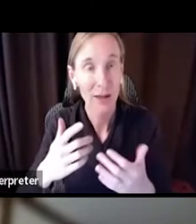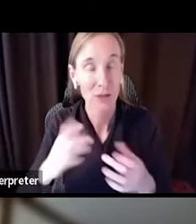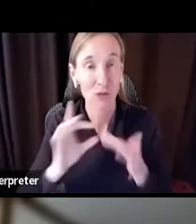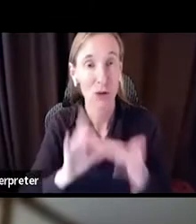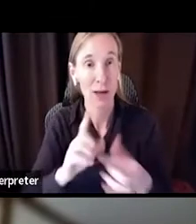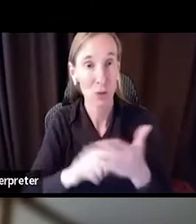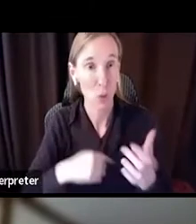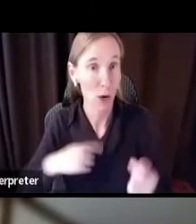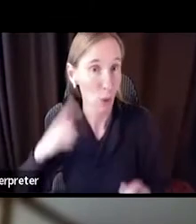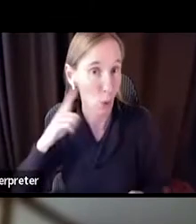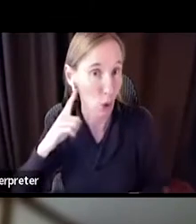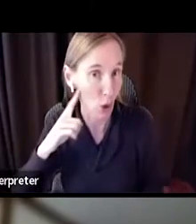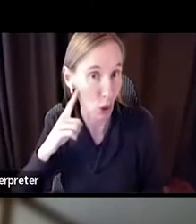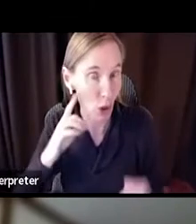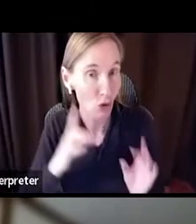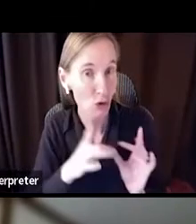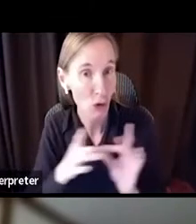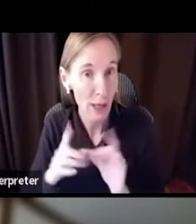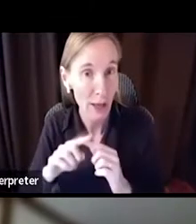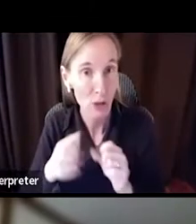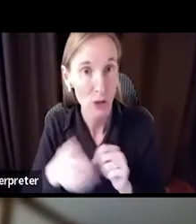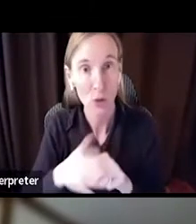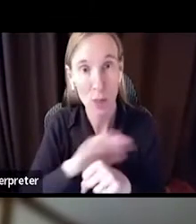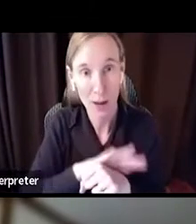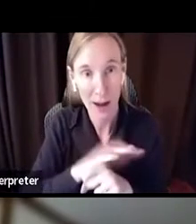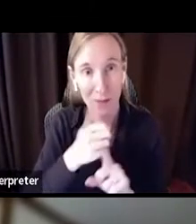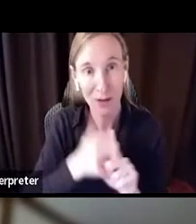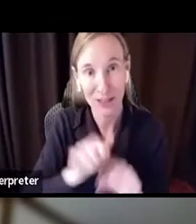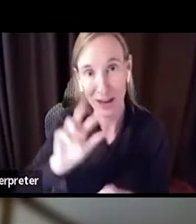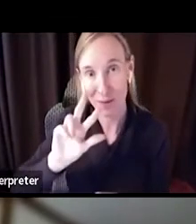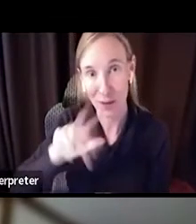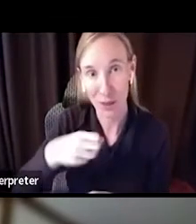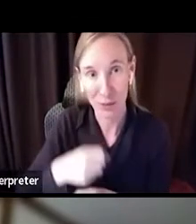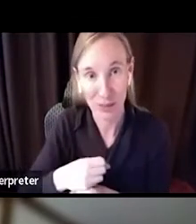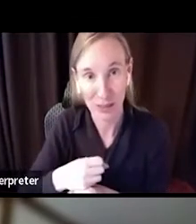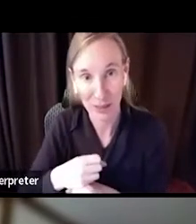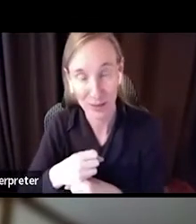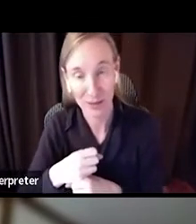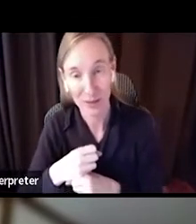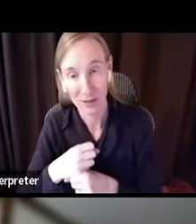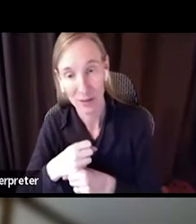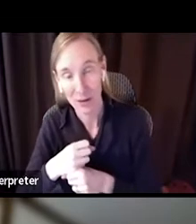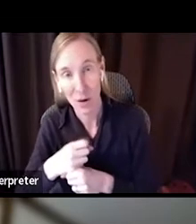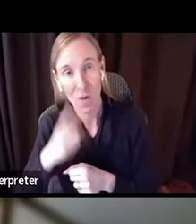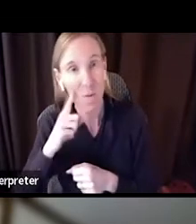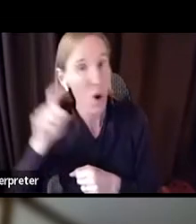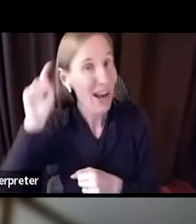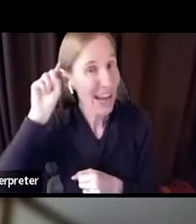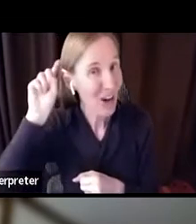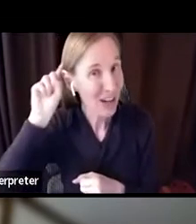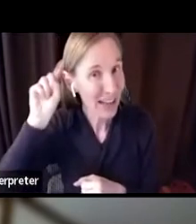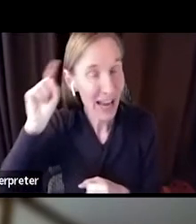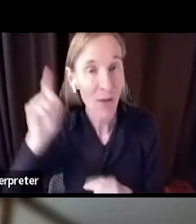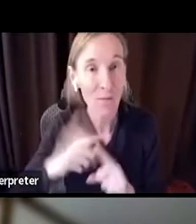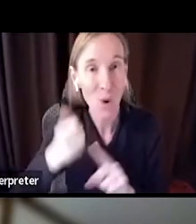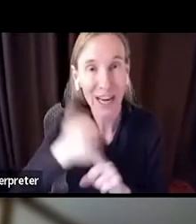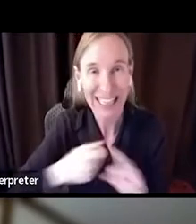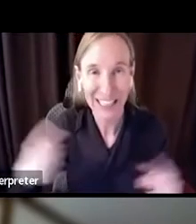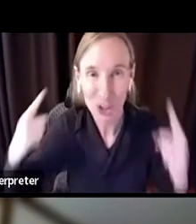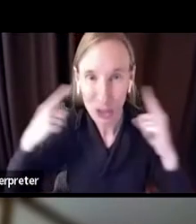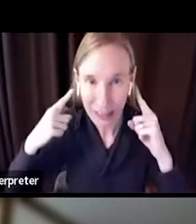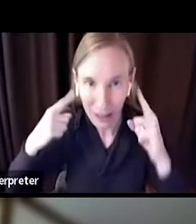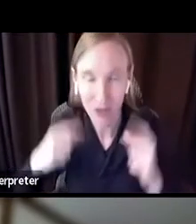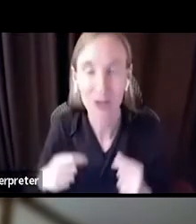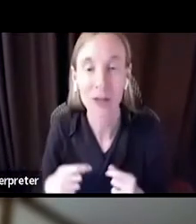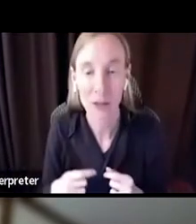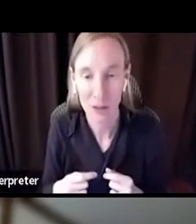in terms of the coverage being every 3 years for a hearing aid for each year. There is